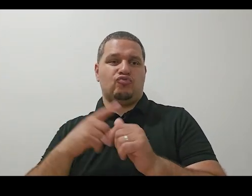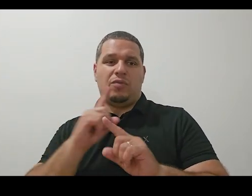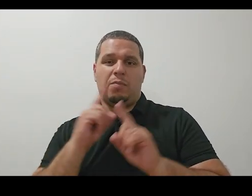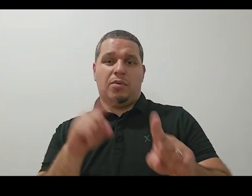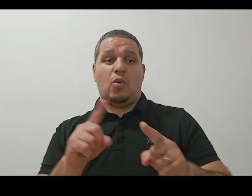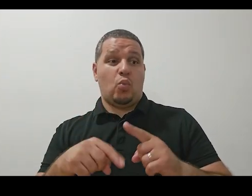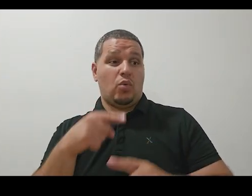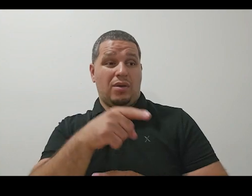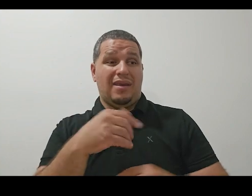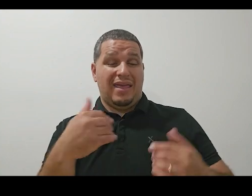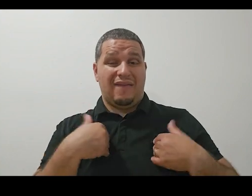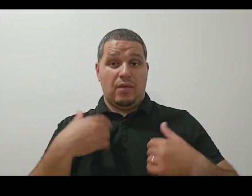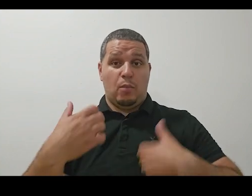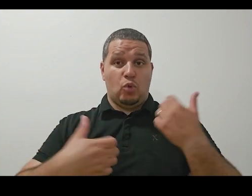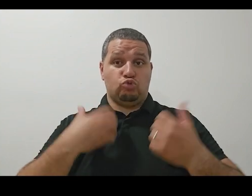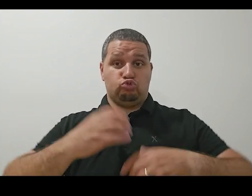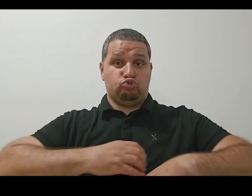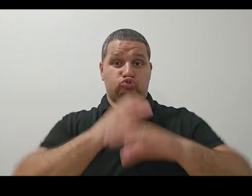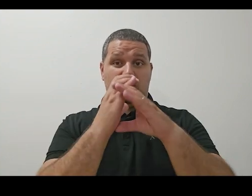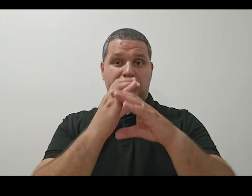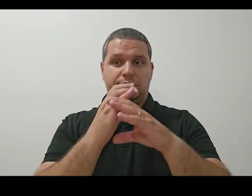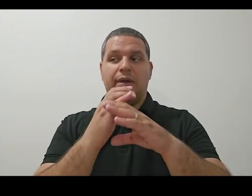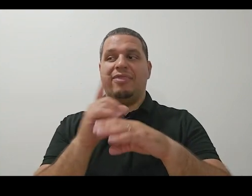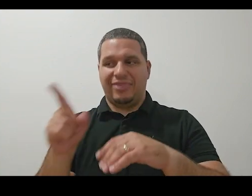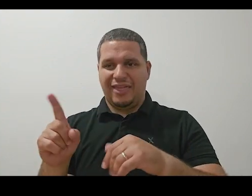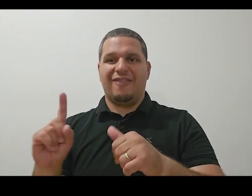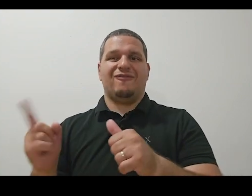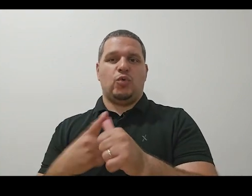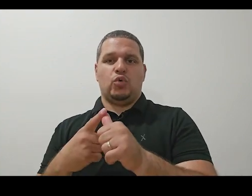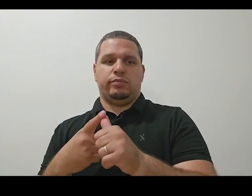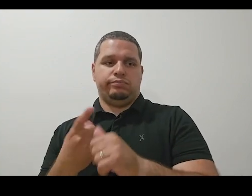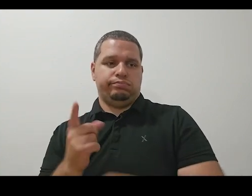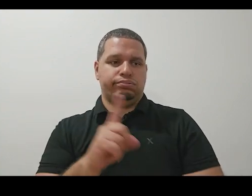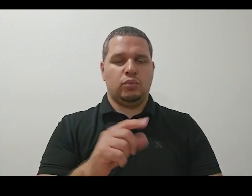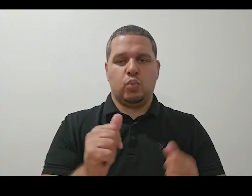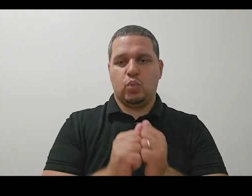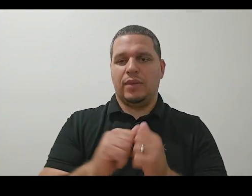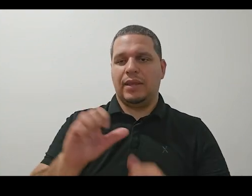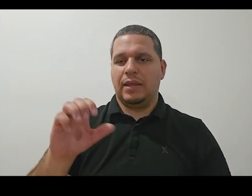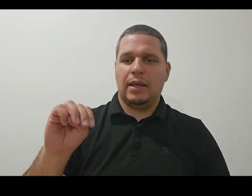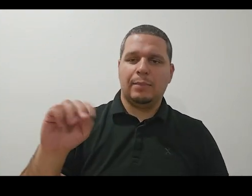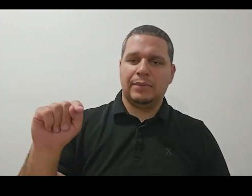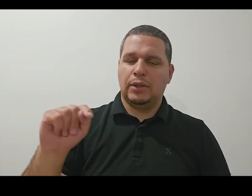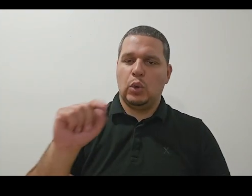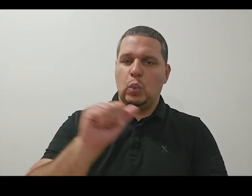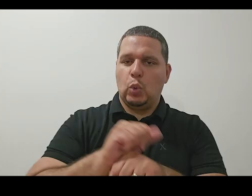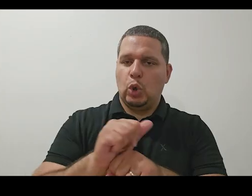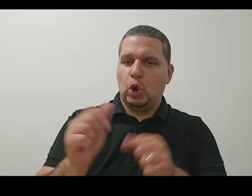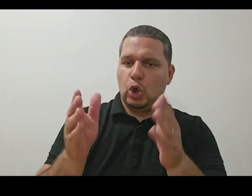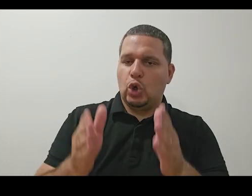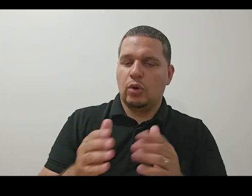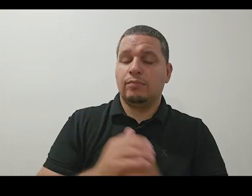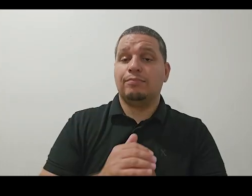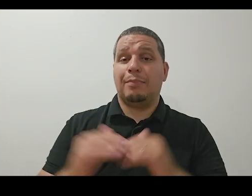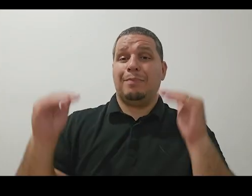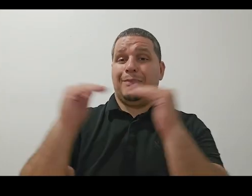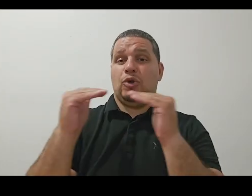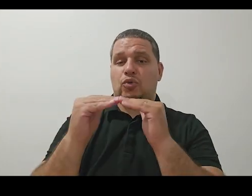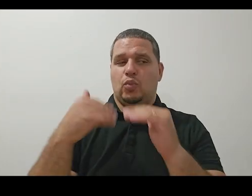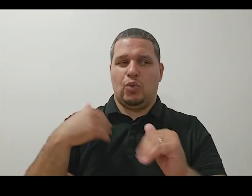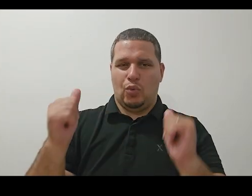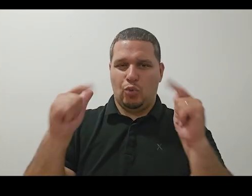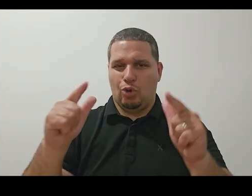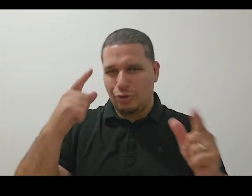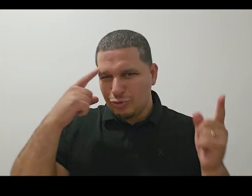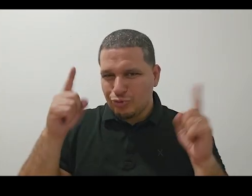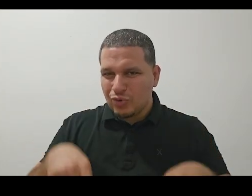when engaging people when they're having an emotional crisis, and along with the EMT worker. With peers,